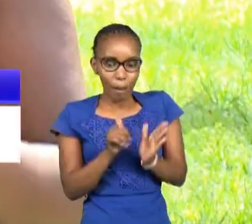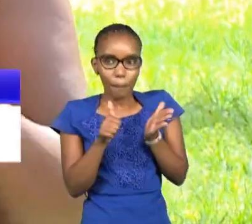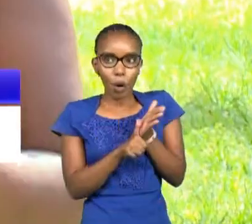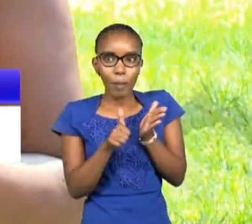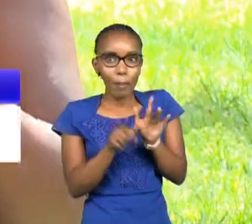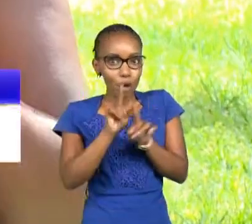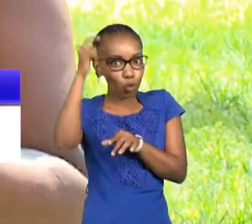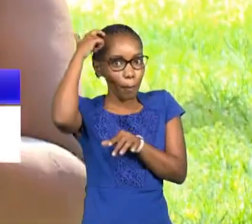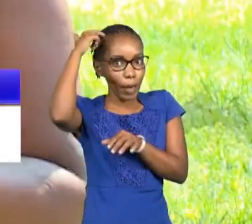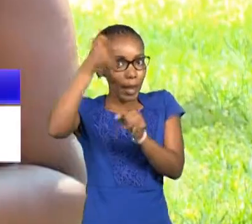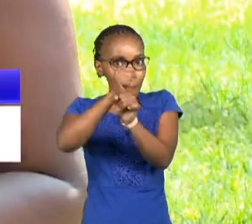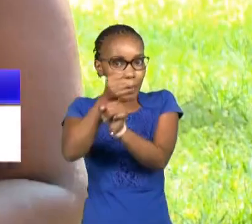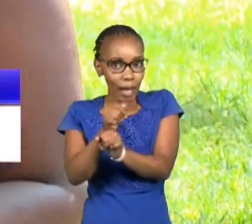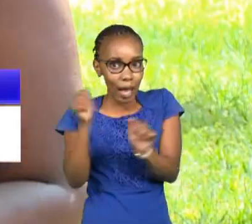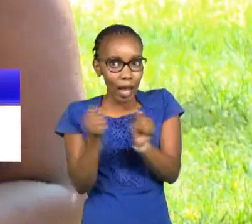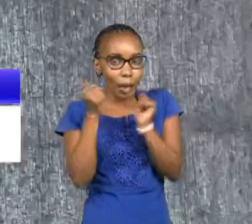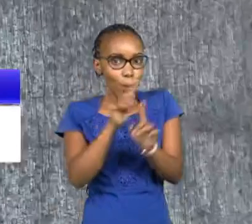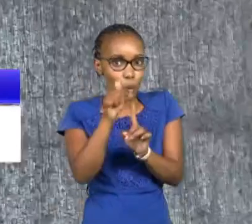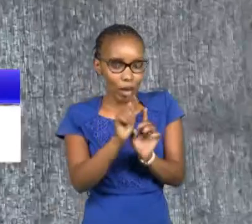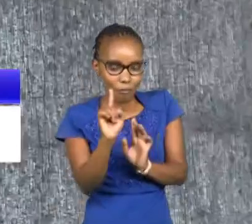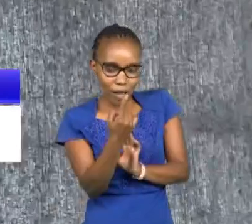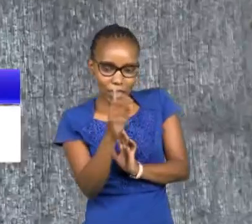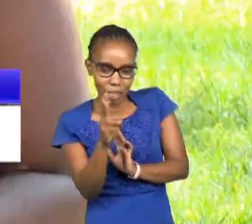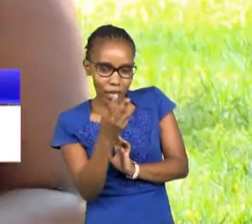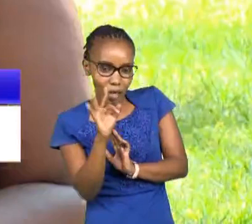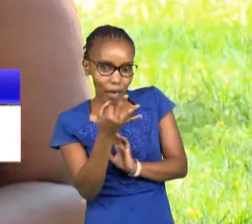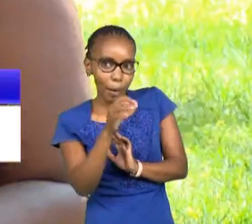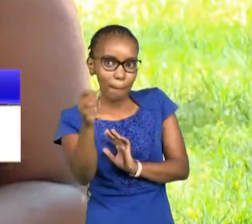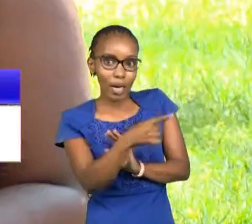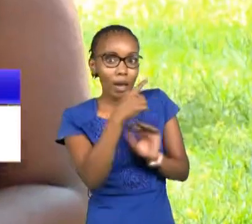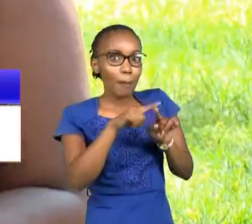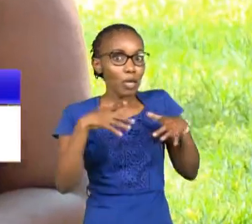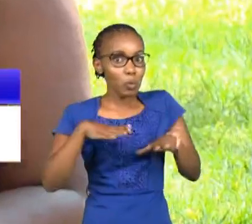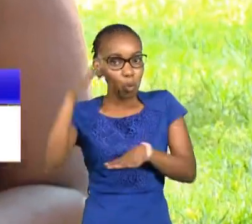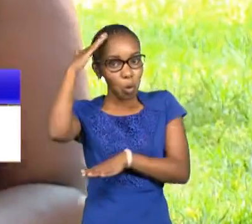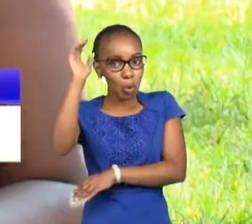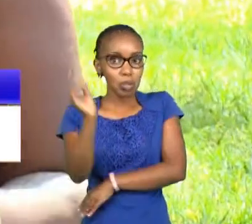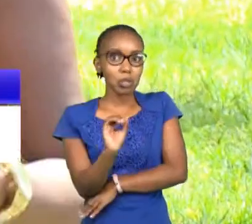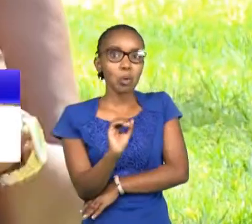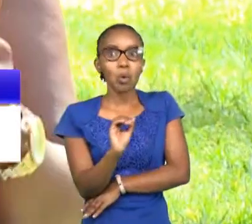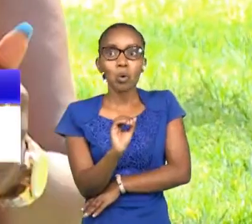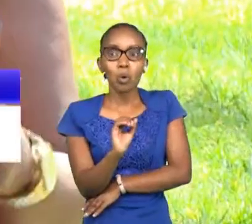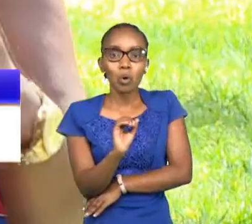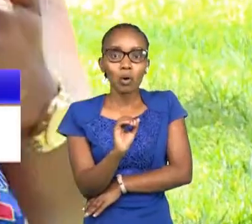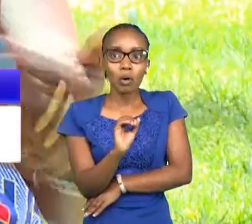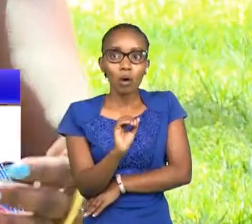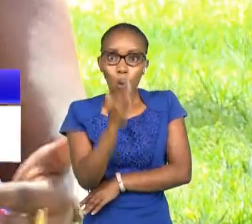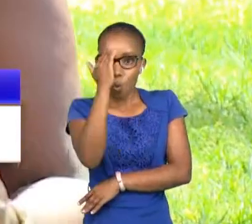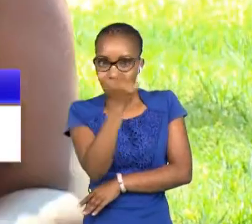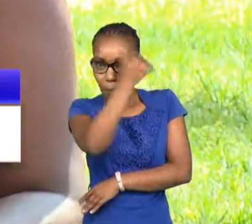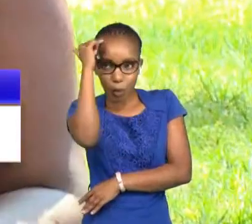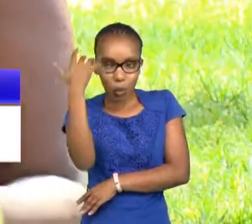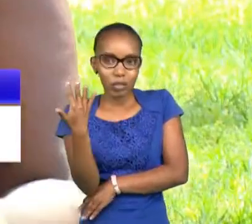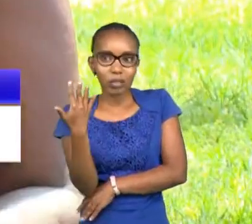brain formation takes place within the first trimester. But many people sadly do not know that they're expecting unless, because they've missed